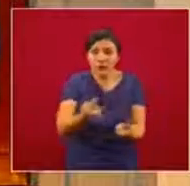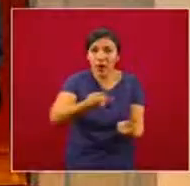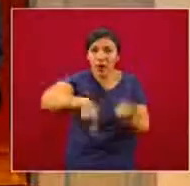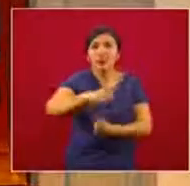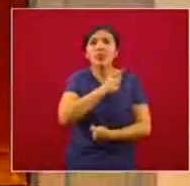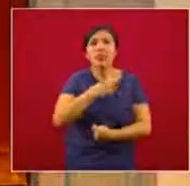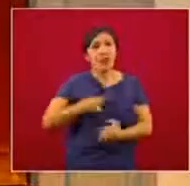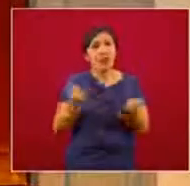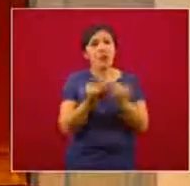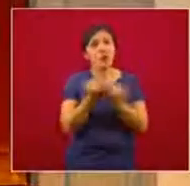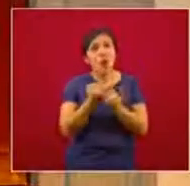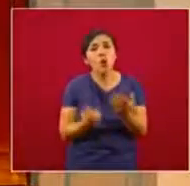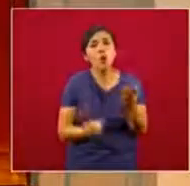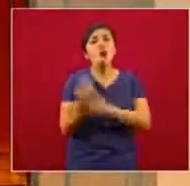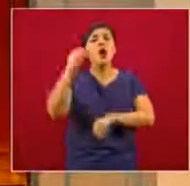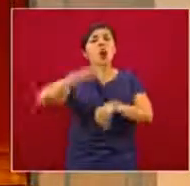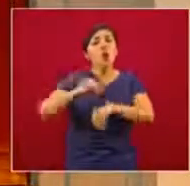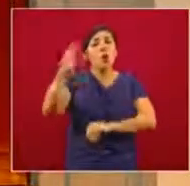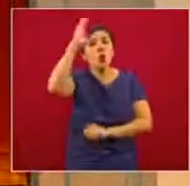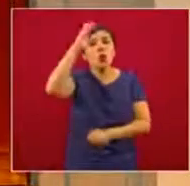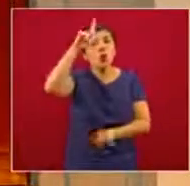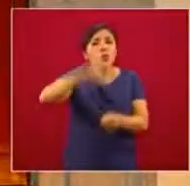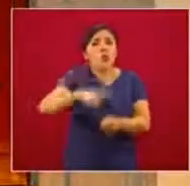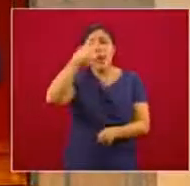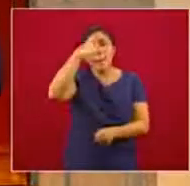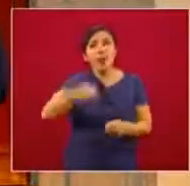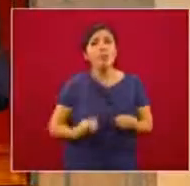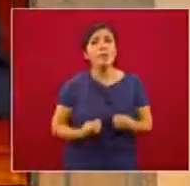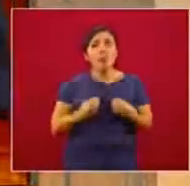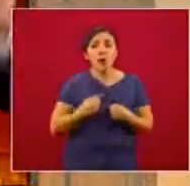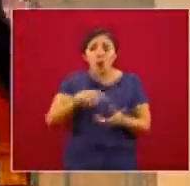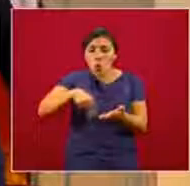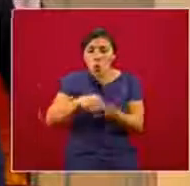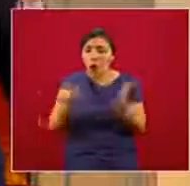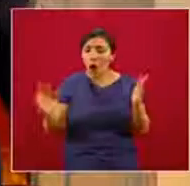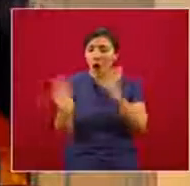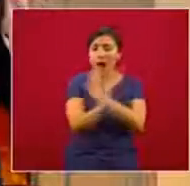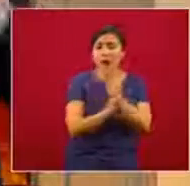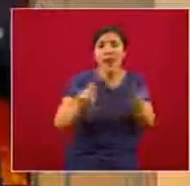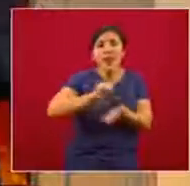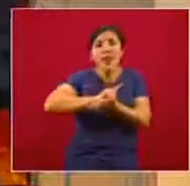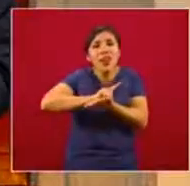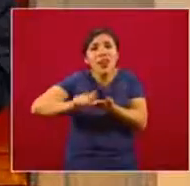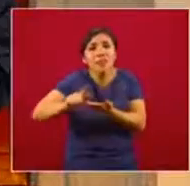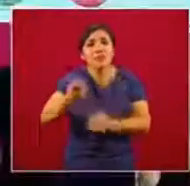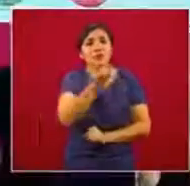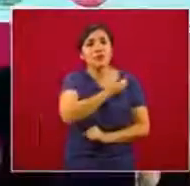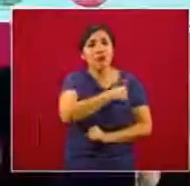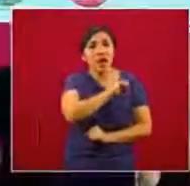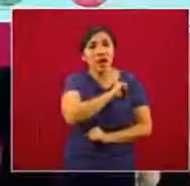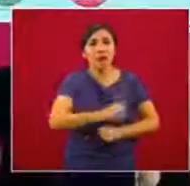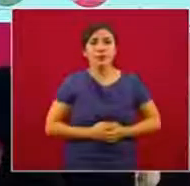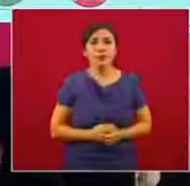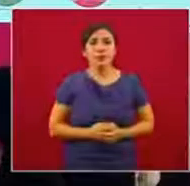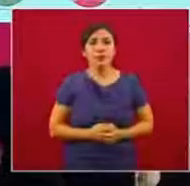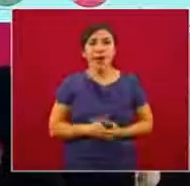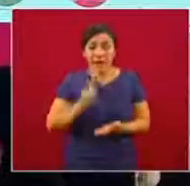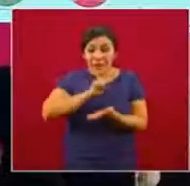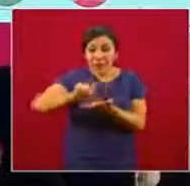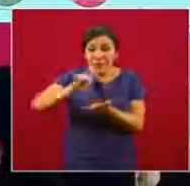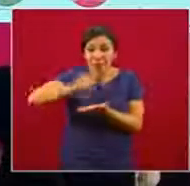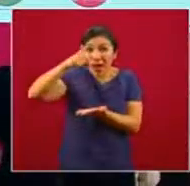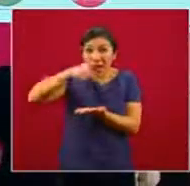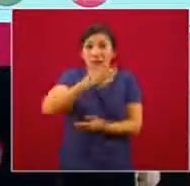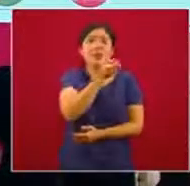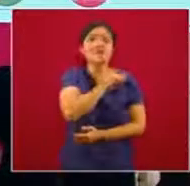and trash and littering to stop. We want students to learn how to live in a